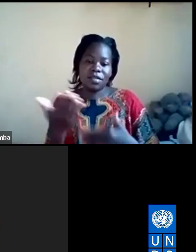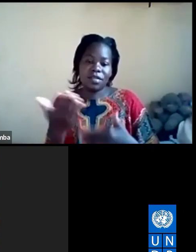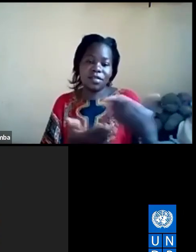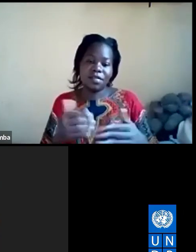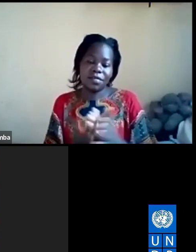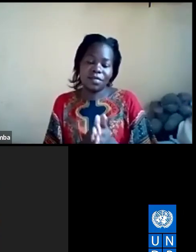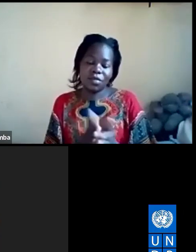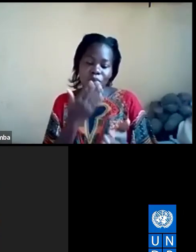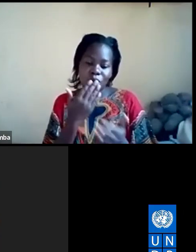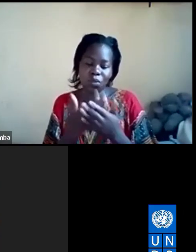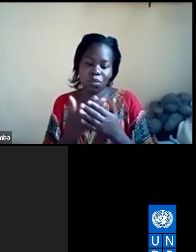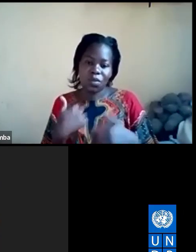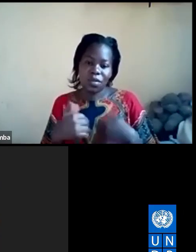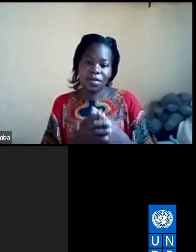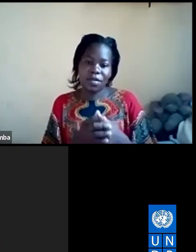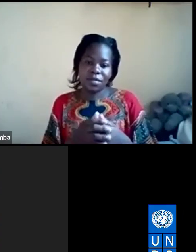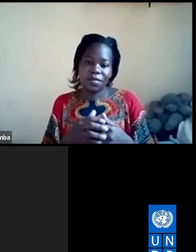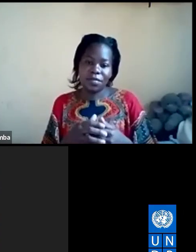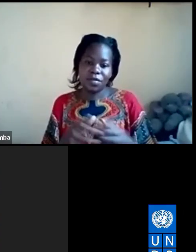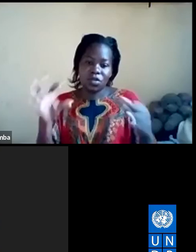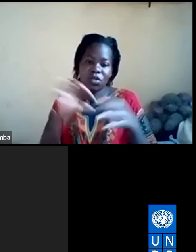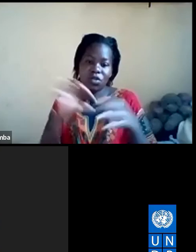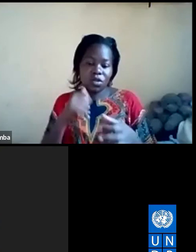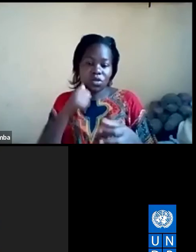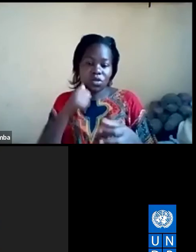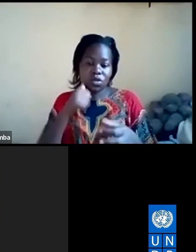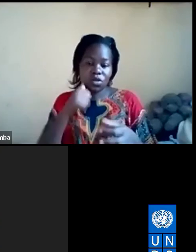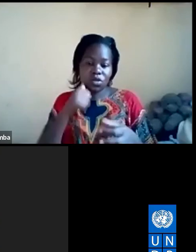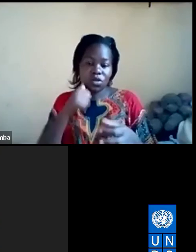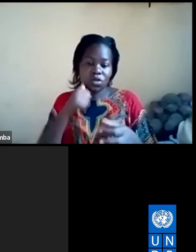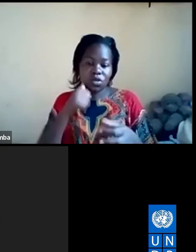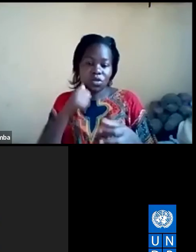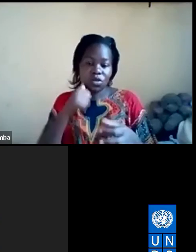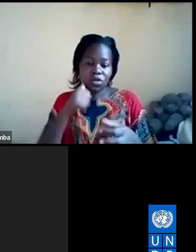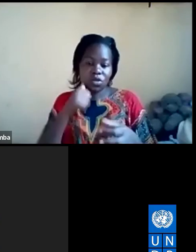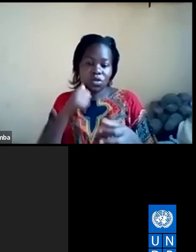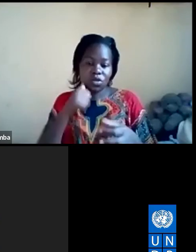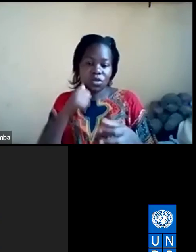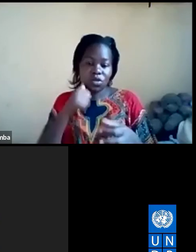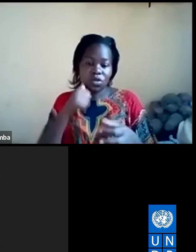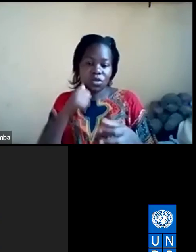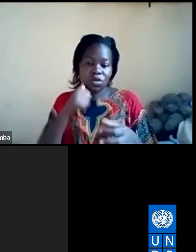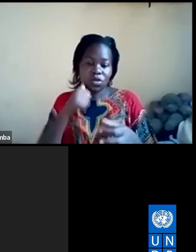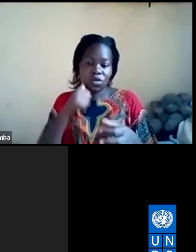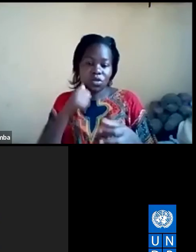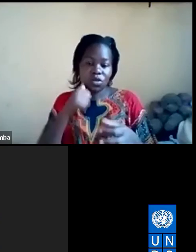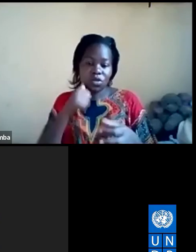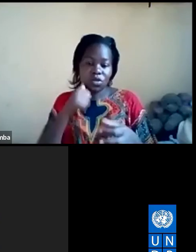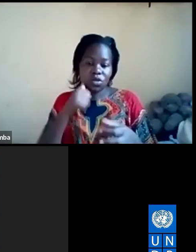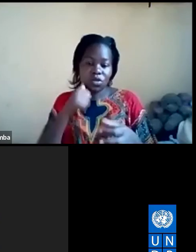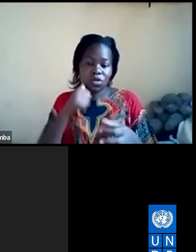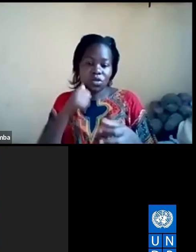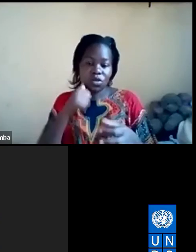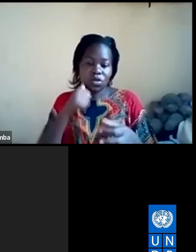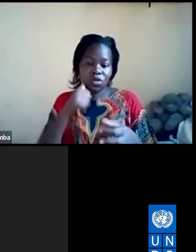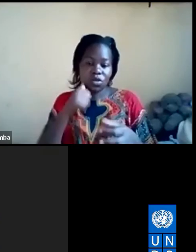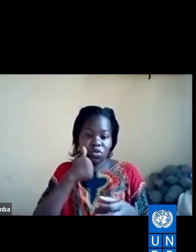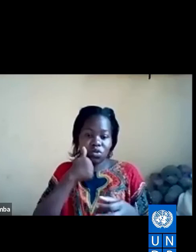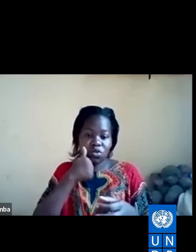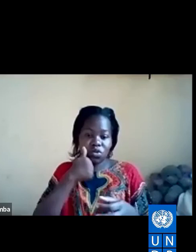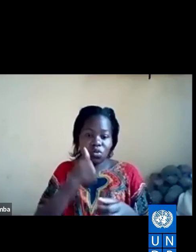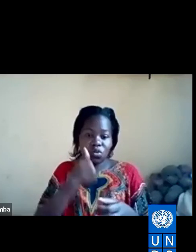Join us again tomorrow, where we will be talking about the smart cities. Uganda now has about 8 new cities.